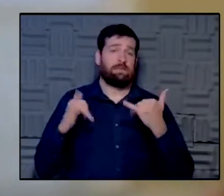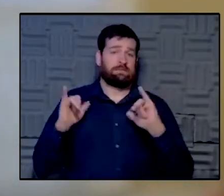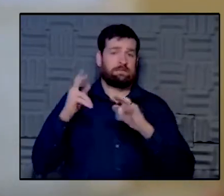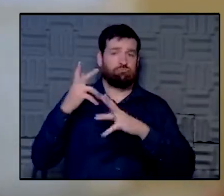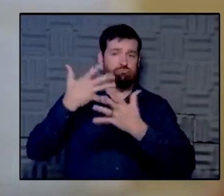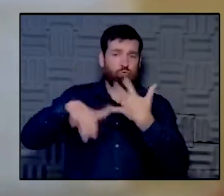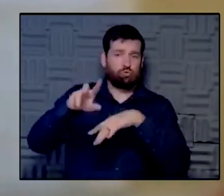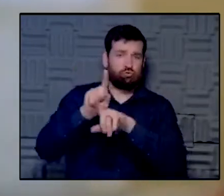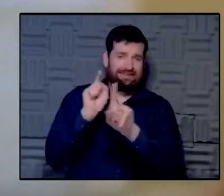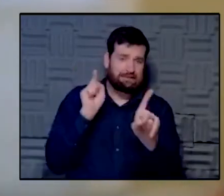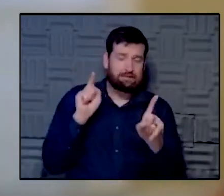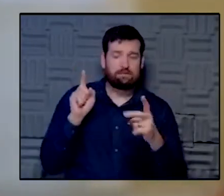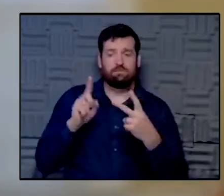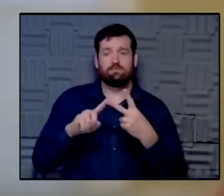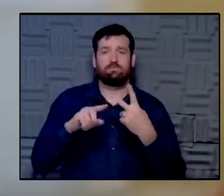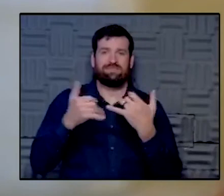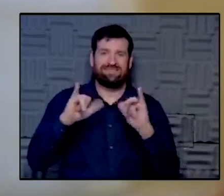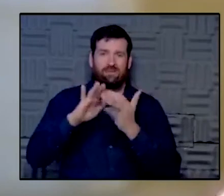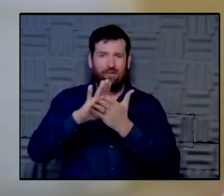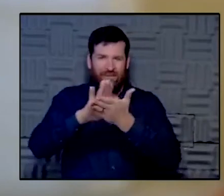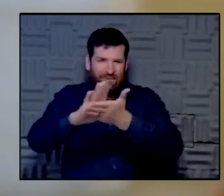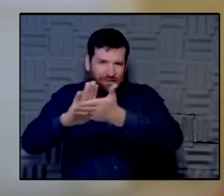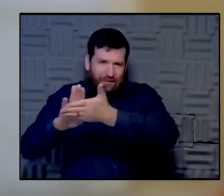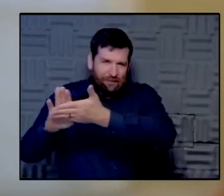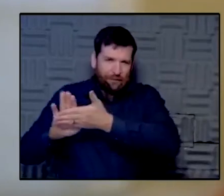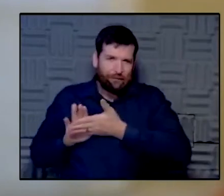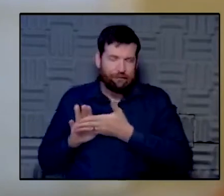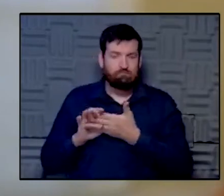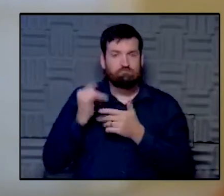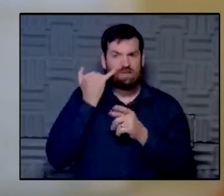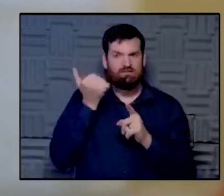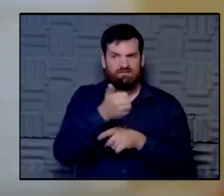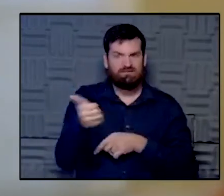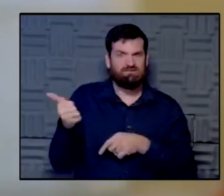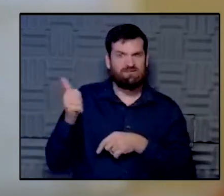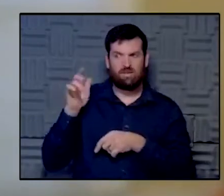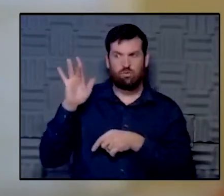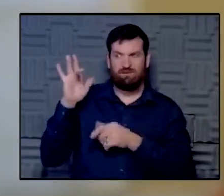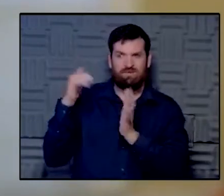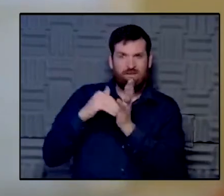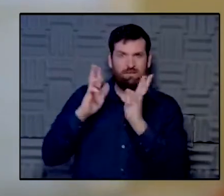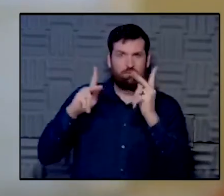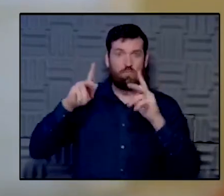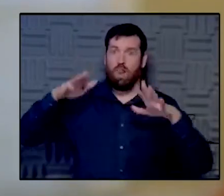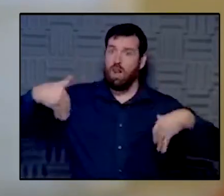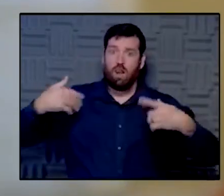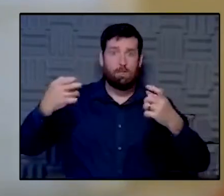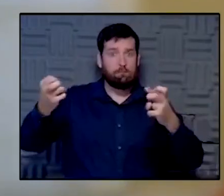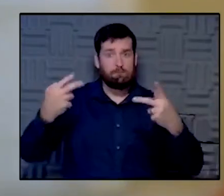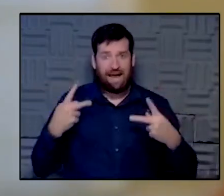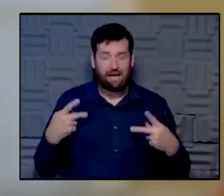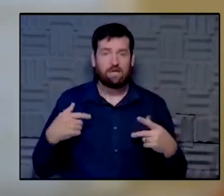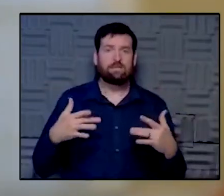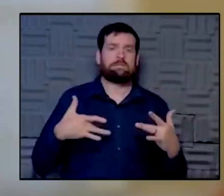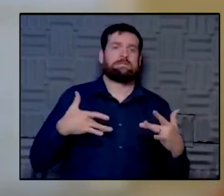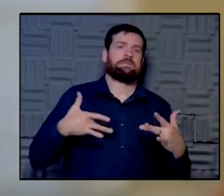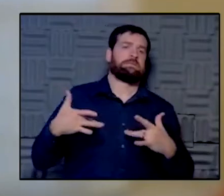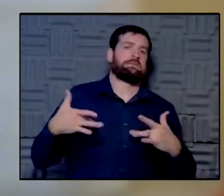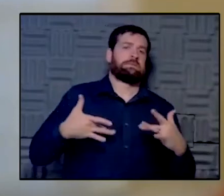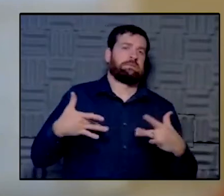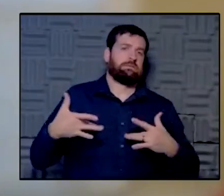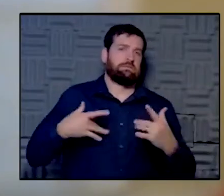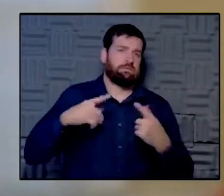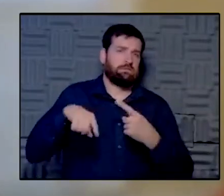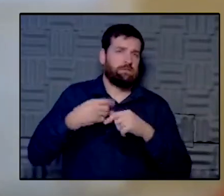social distancing. We're still disinfecting. So if you're one of those 25,000 who haven't been back and you're concerned